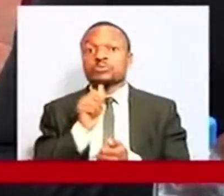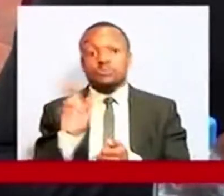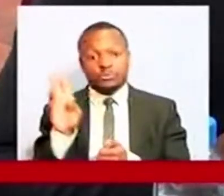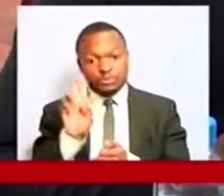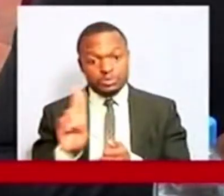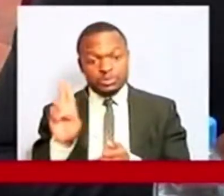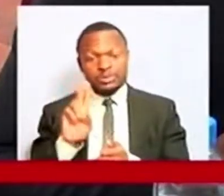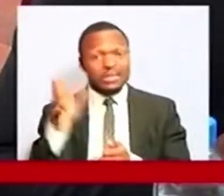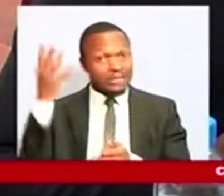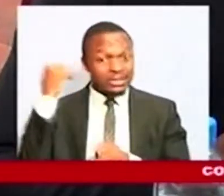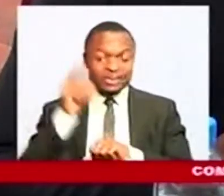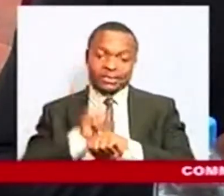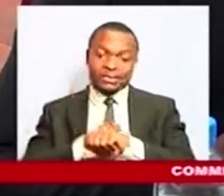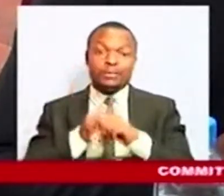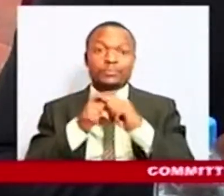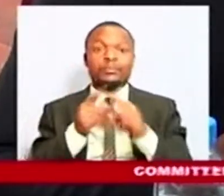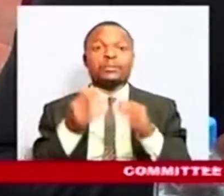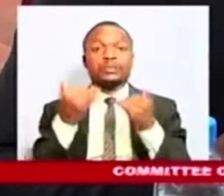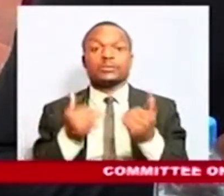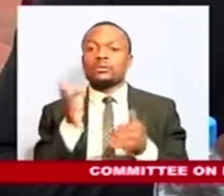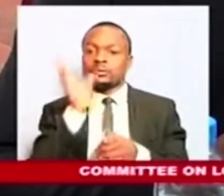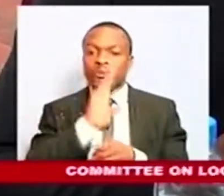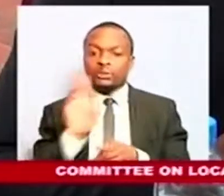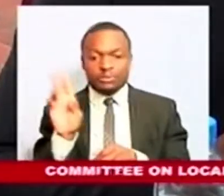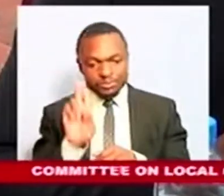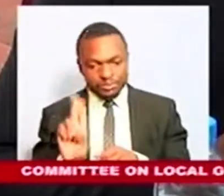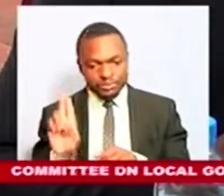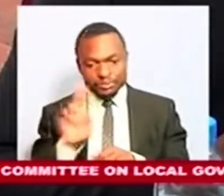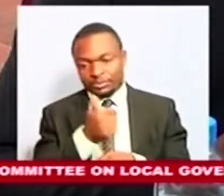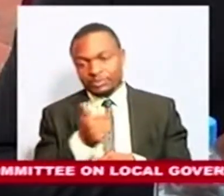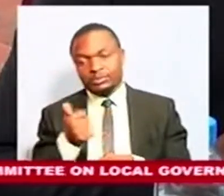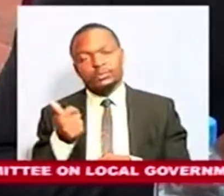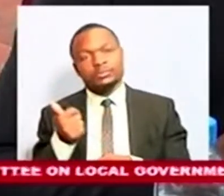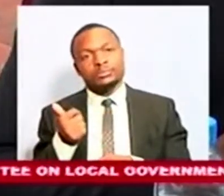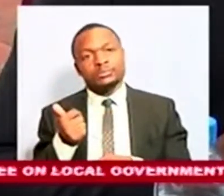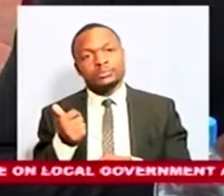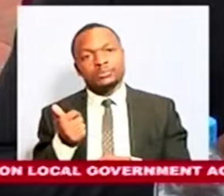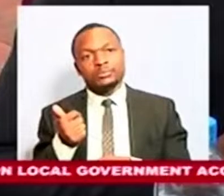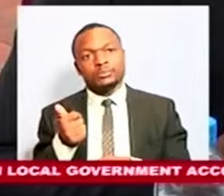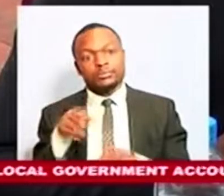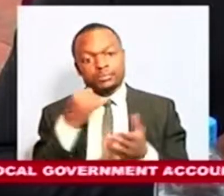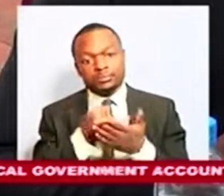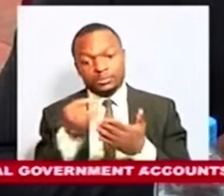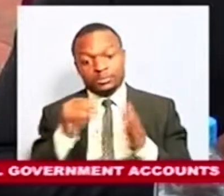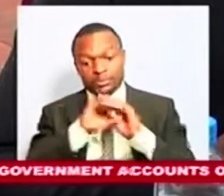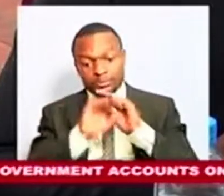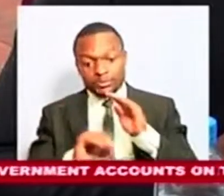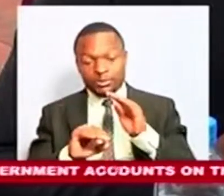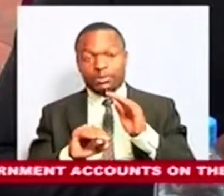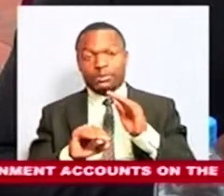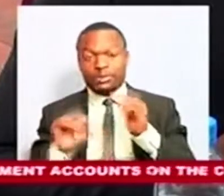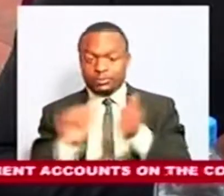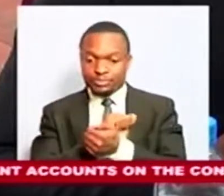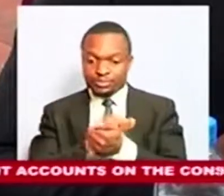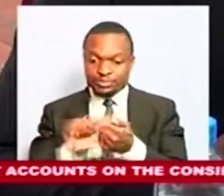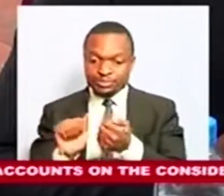as at that time, but it has since been spent for other issues under disaster.